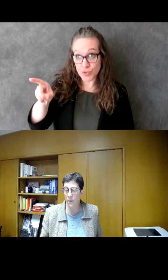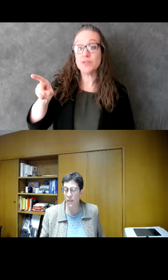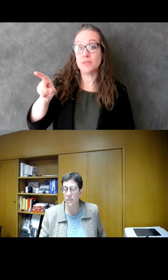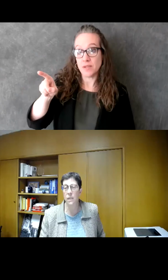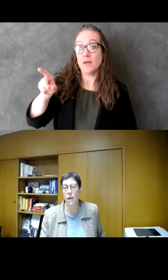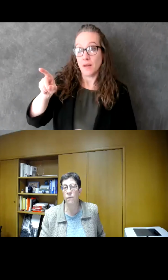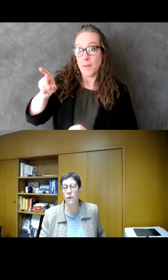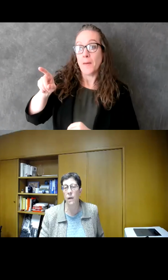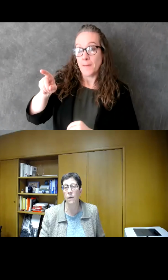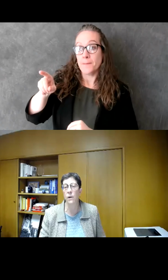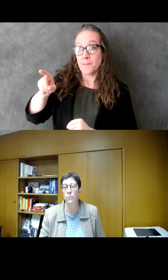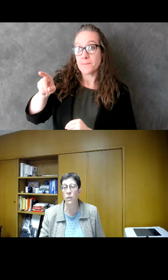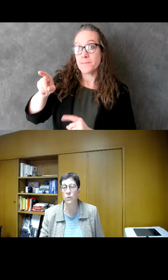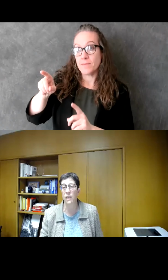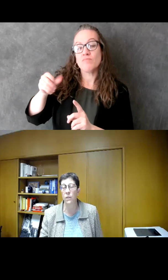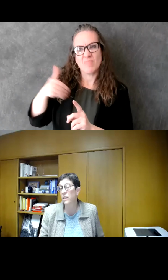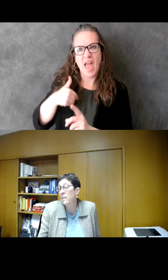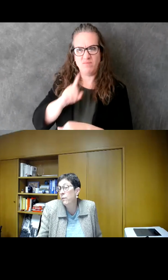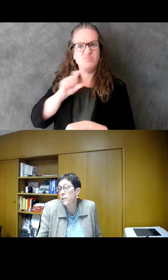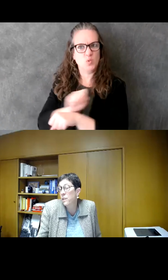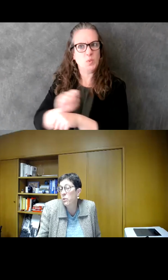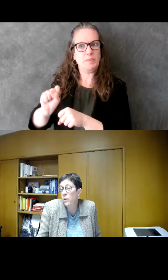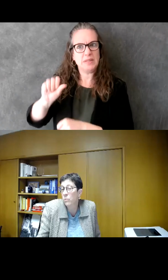real evidence of abuse and looked at